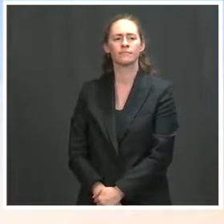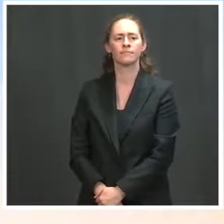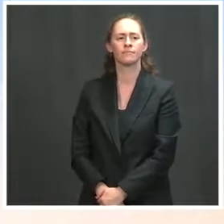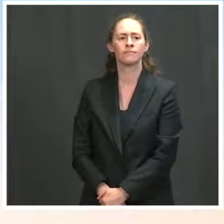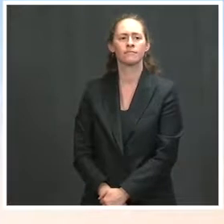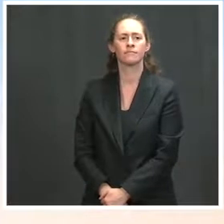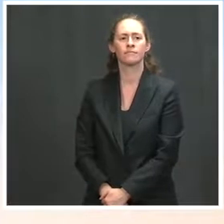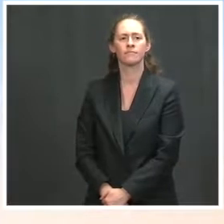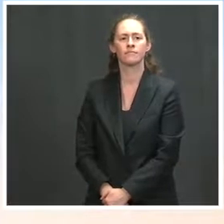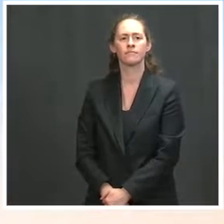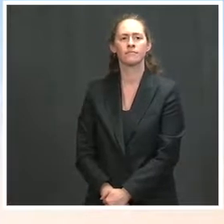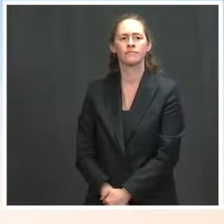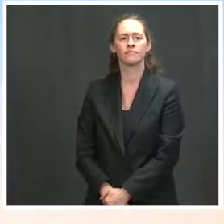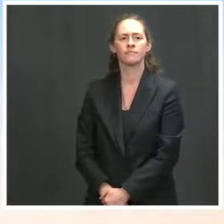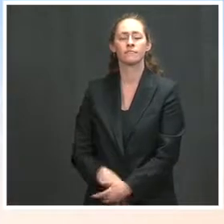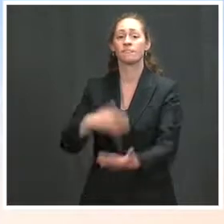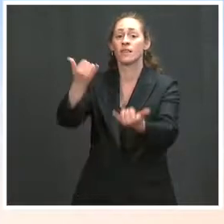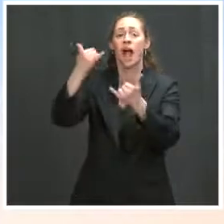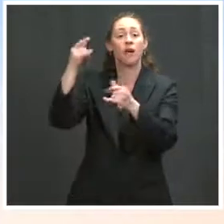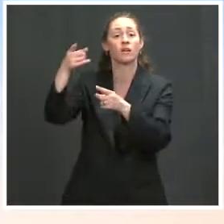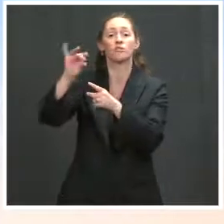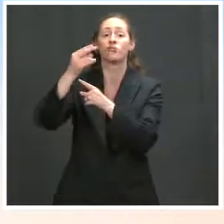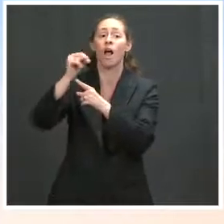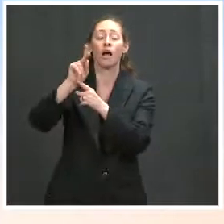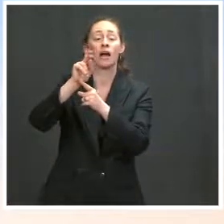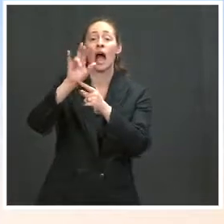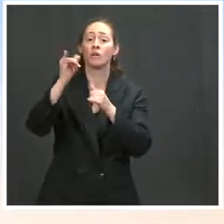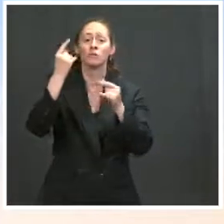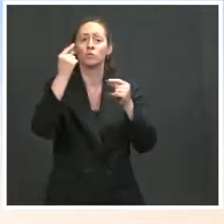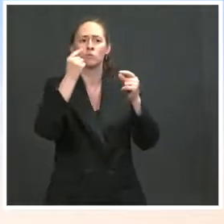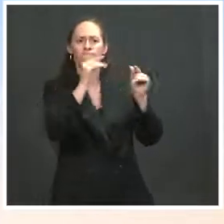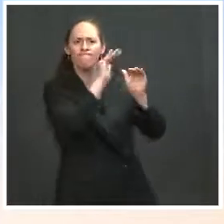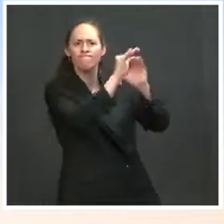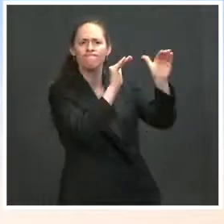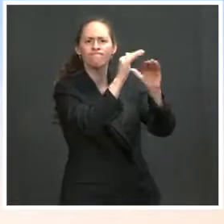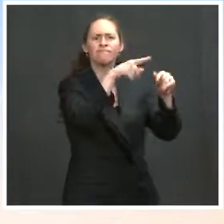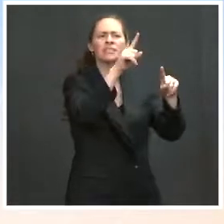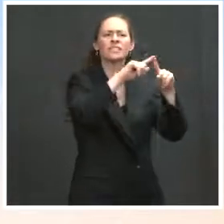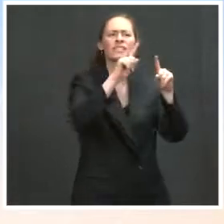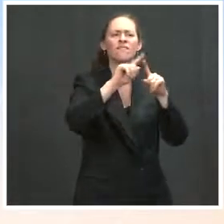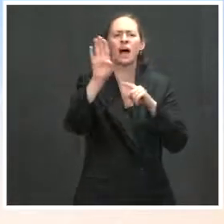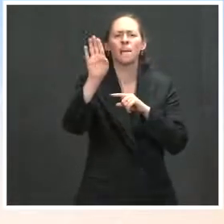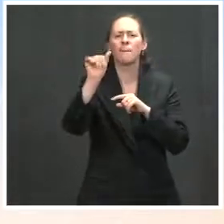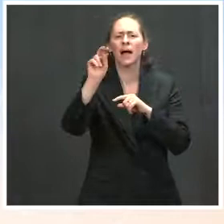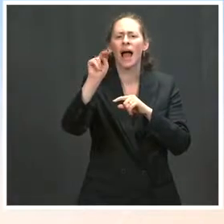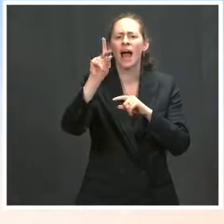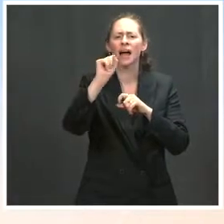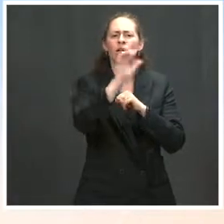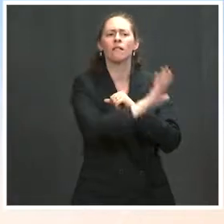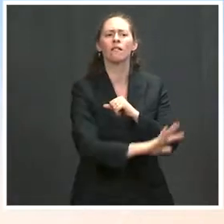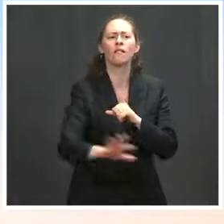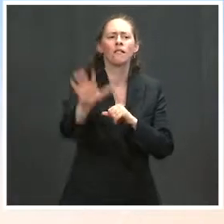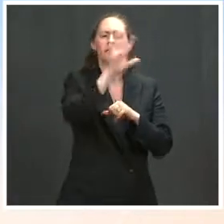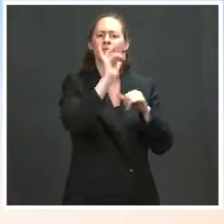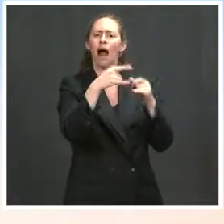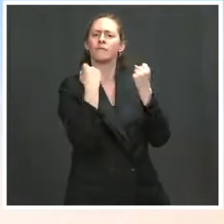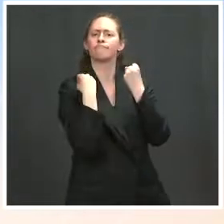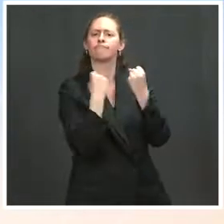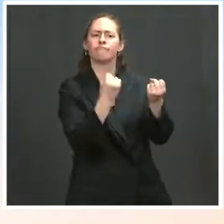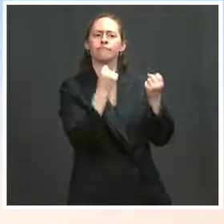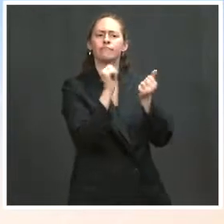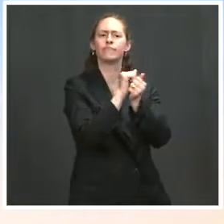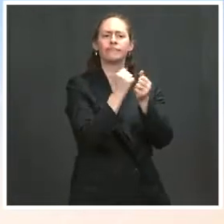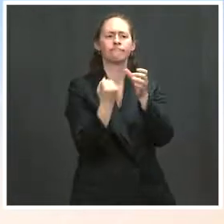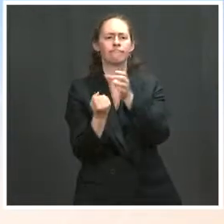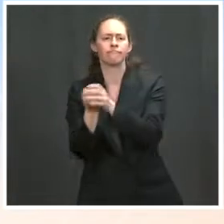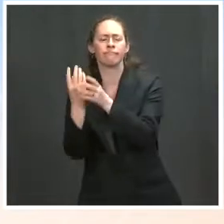pushing back on that. Is that going to hurt your strategy? Do you have any comment about that letter, any reaction to it? I